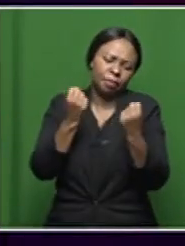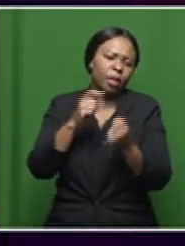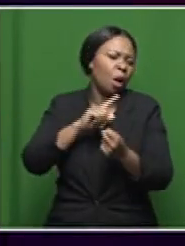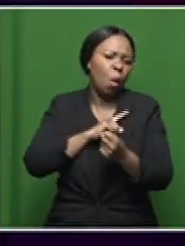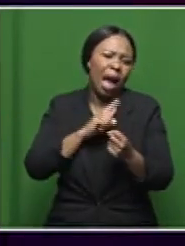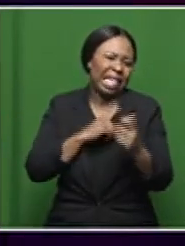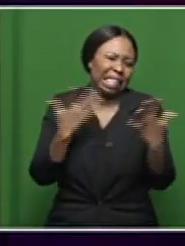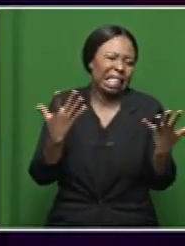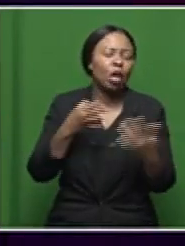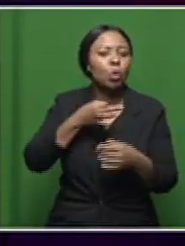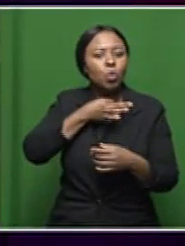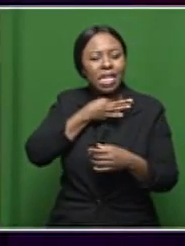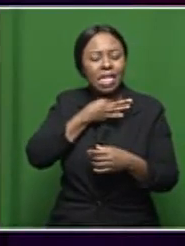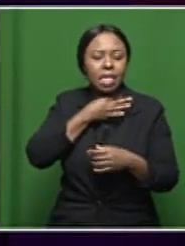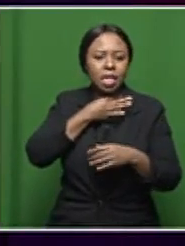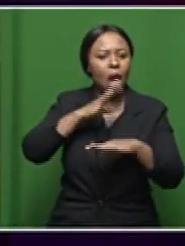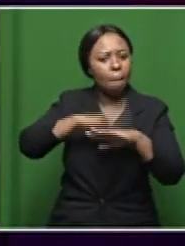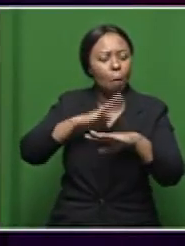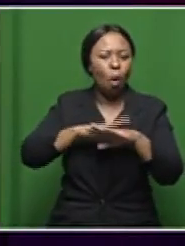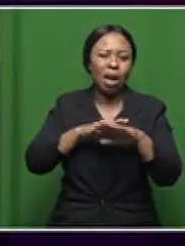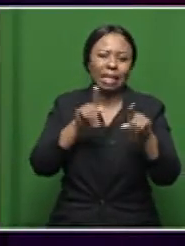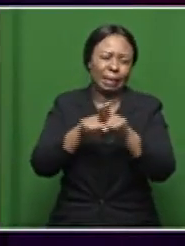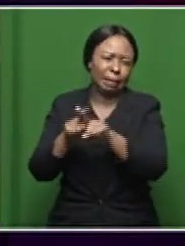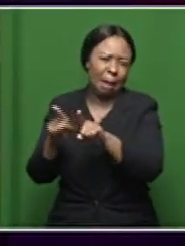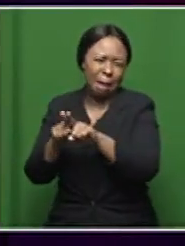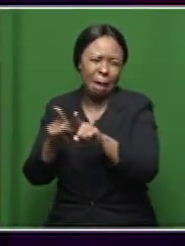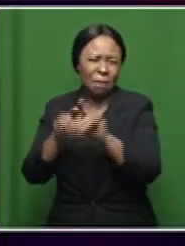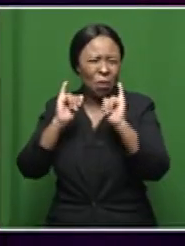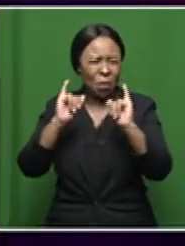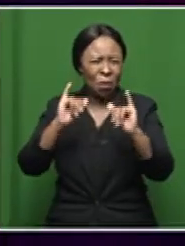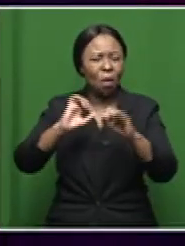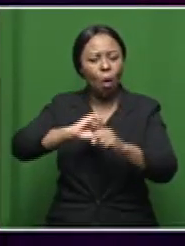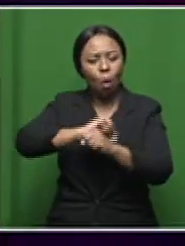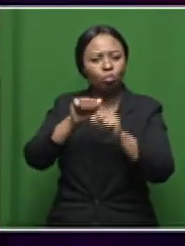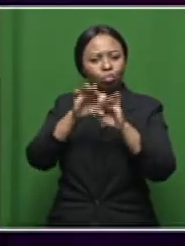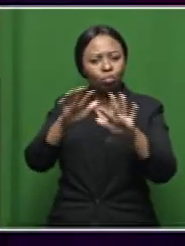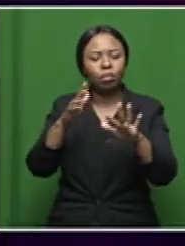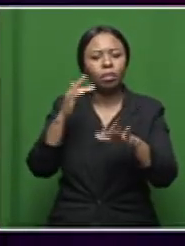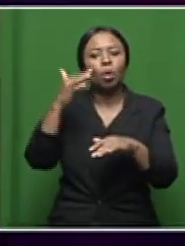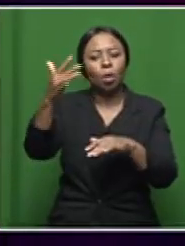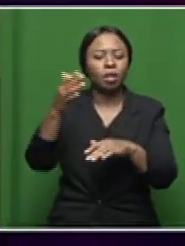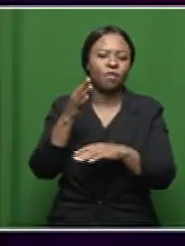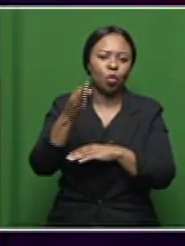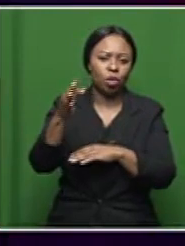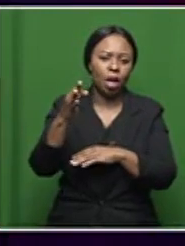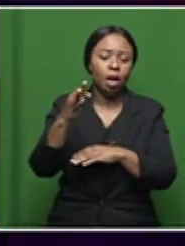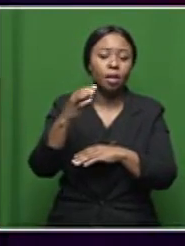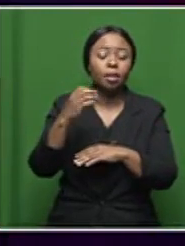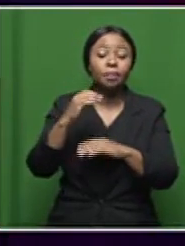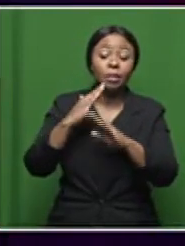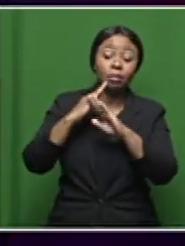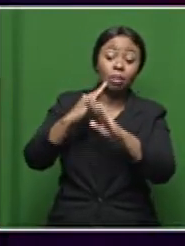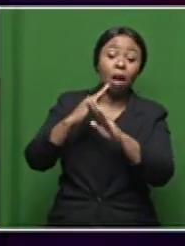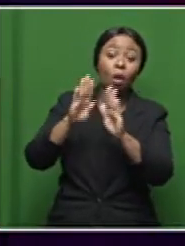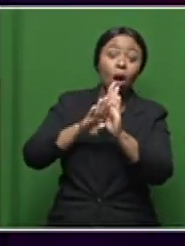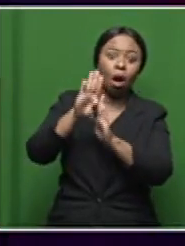we risk going through more of the same harrowing COVID-19 tragedy in the future. Remember, the only way to avoid another peak is for